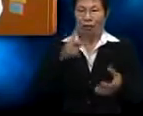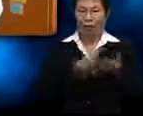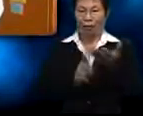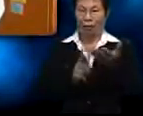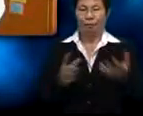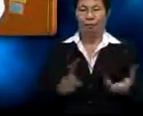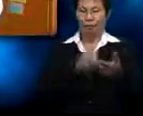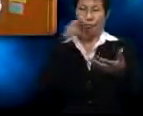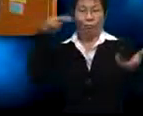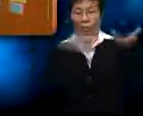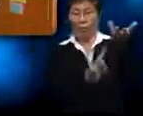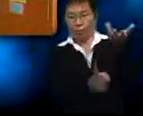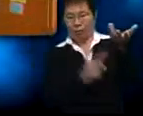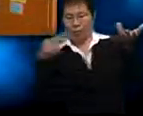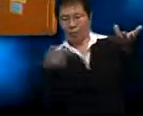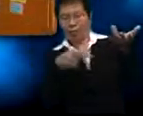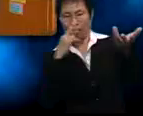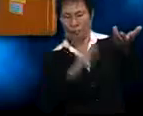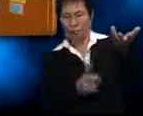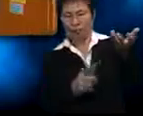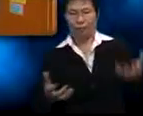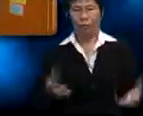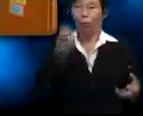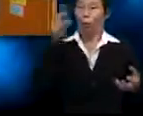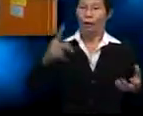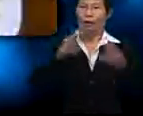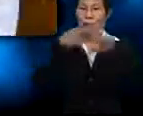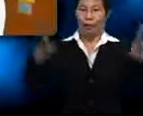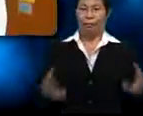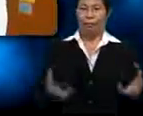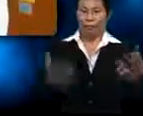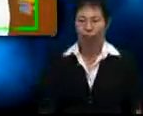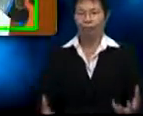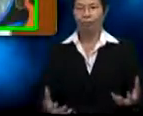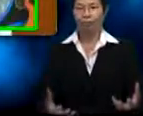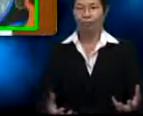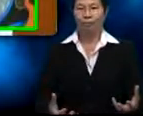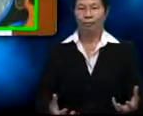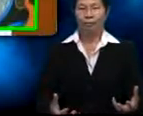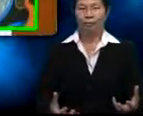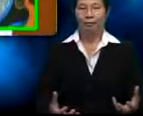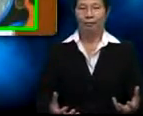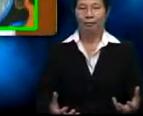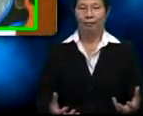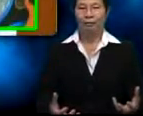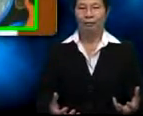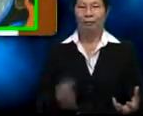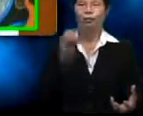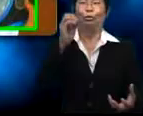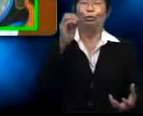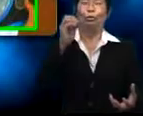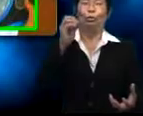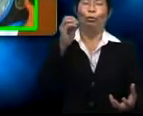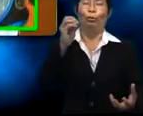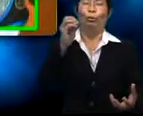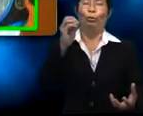pointer. Pointer, okay? Ready? 0. What do you see? 0. It